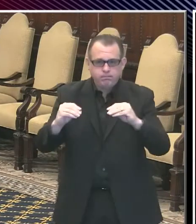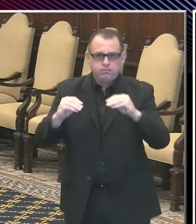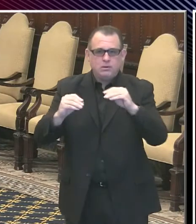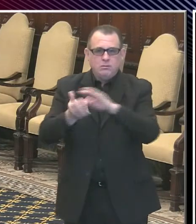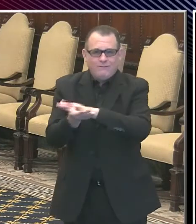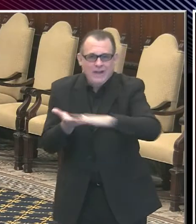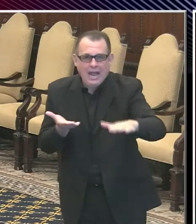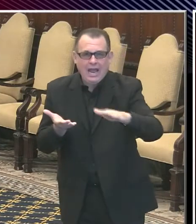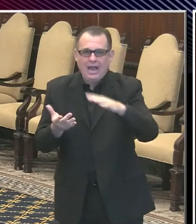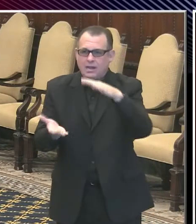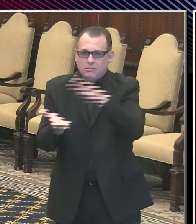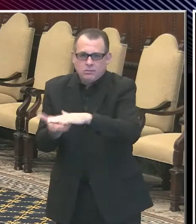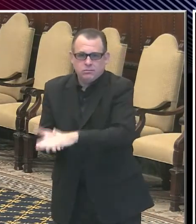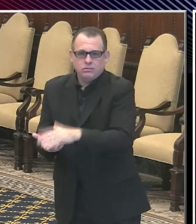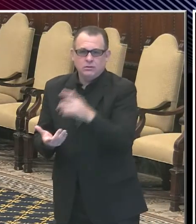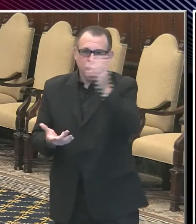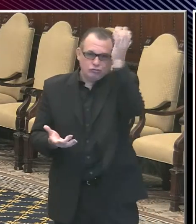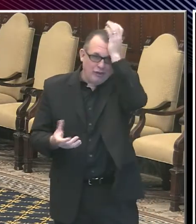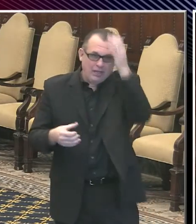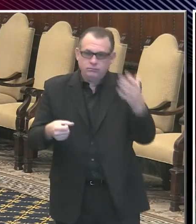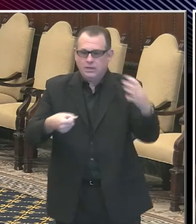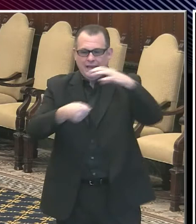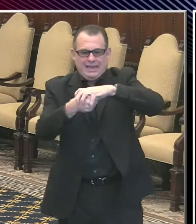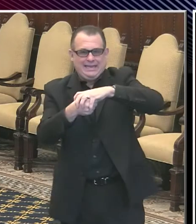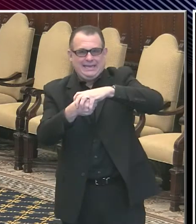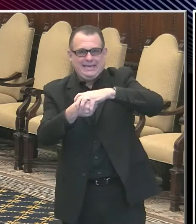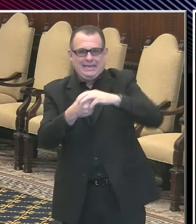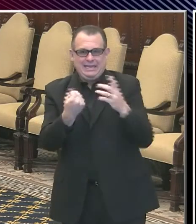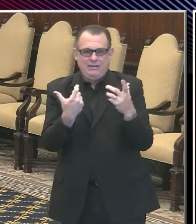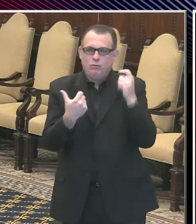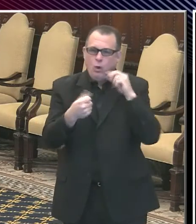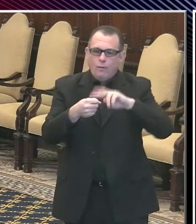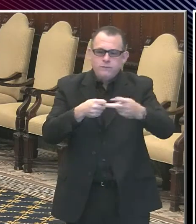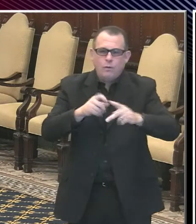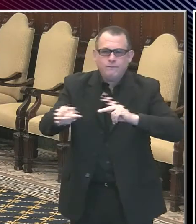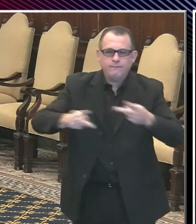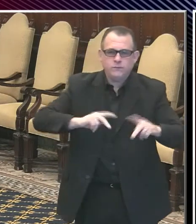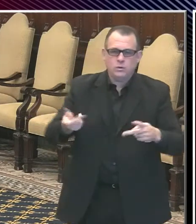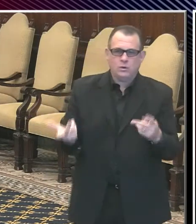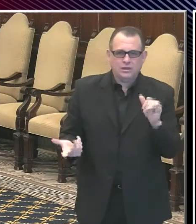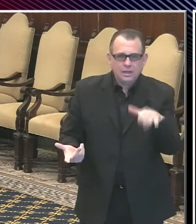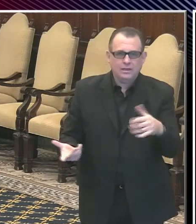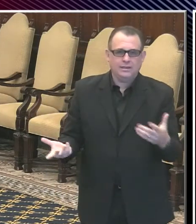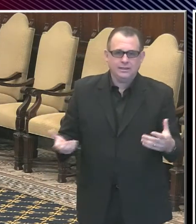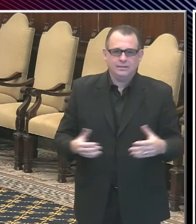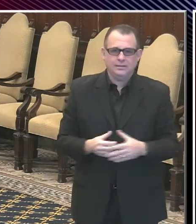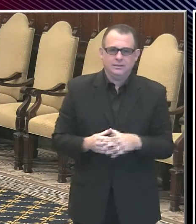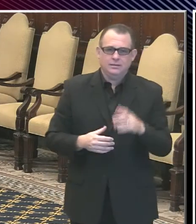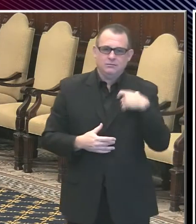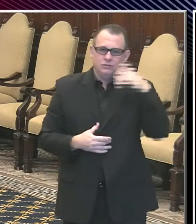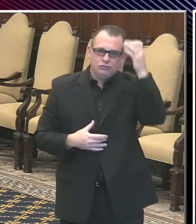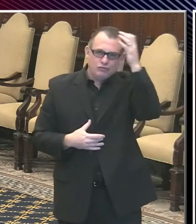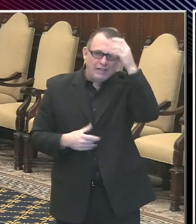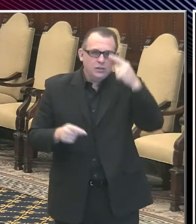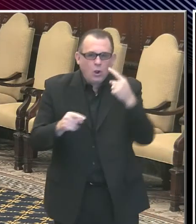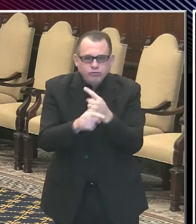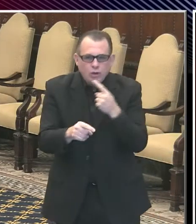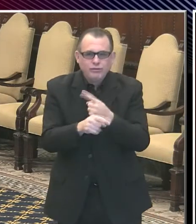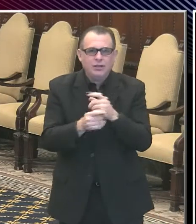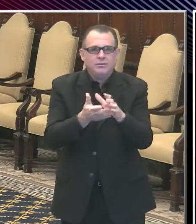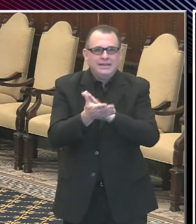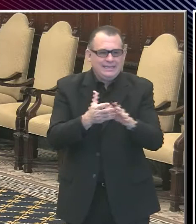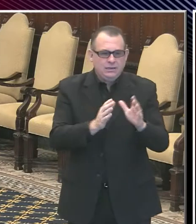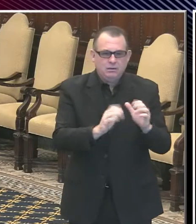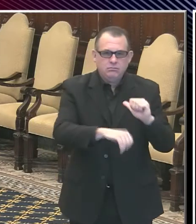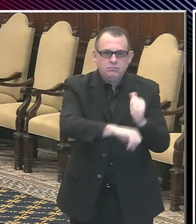container, that there's lids on trash cans so that the trash cans aren't overflowing, and that you put your trash out neatly and give the